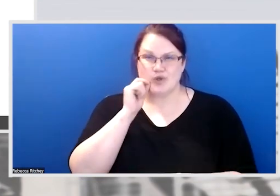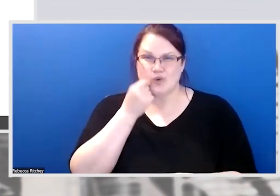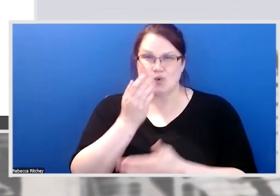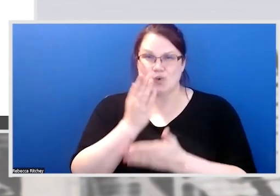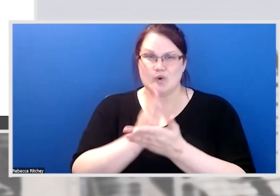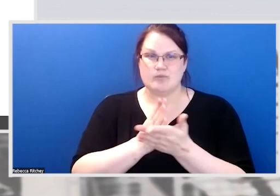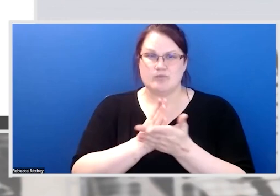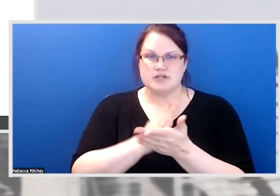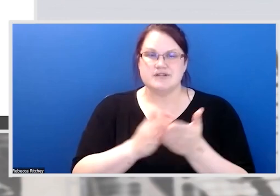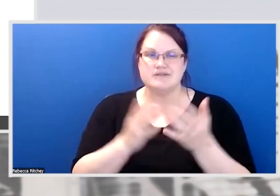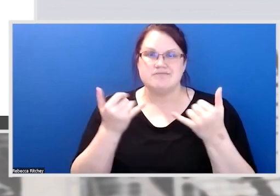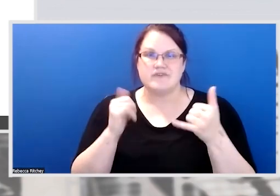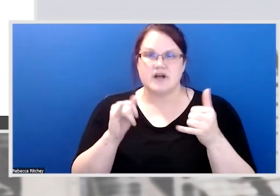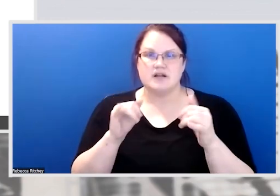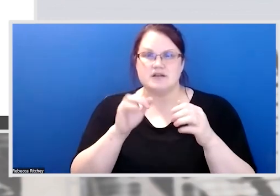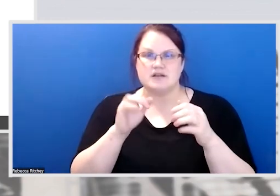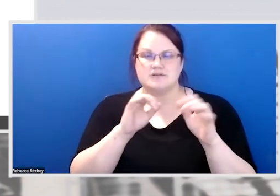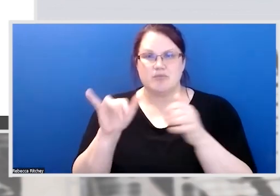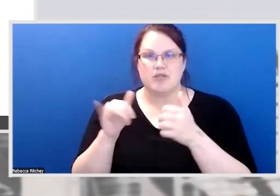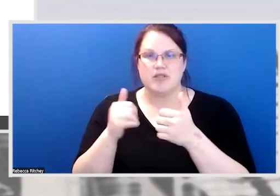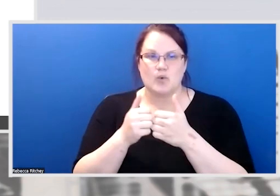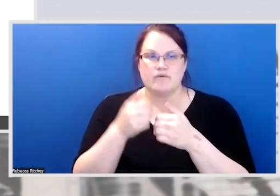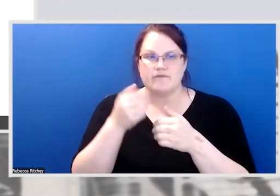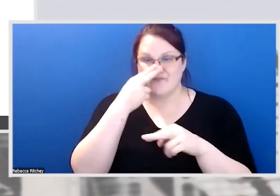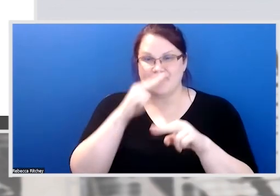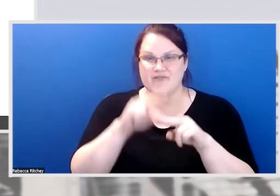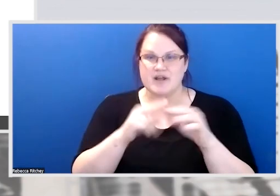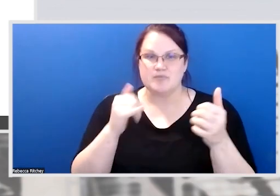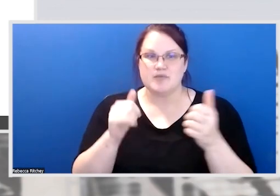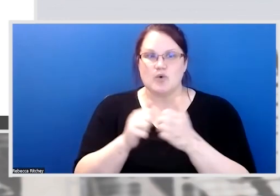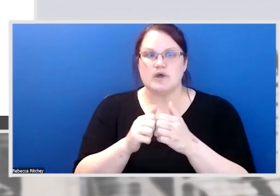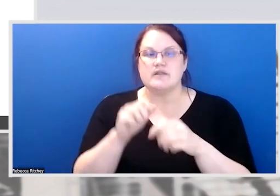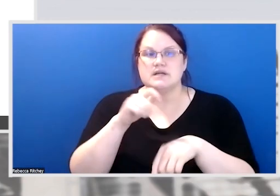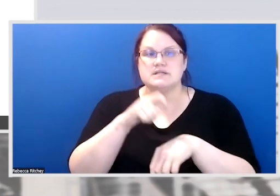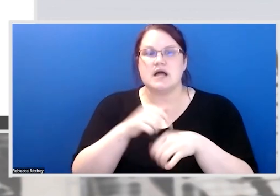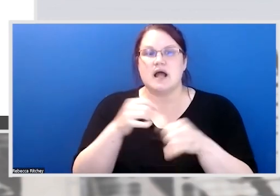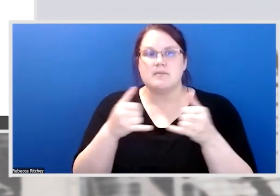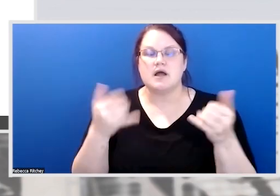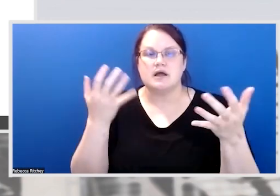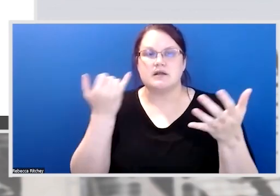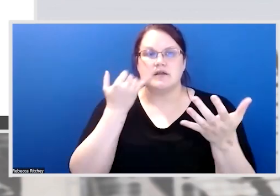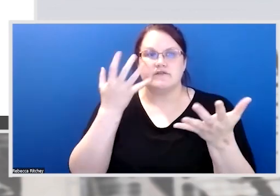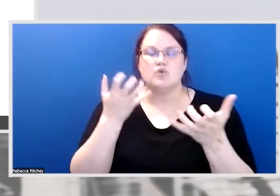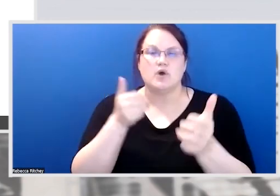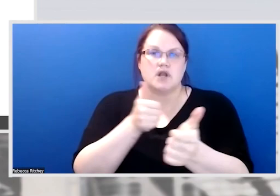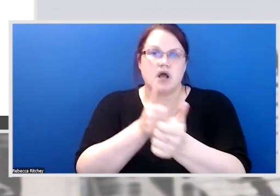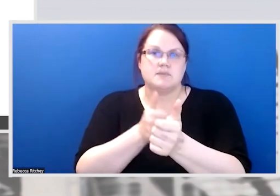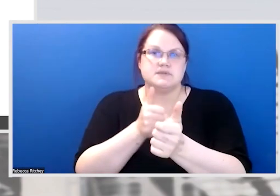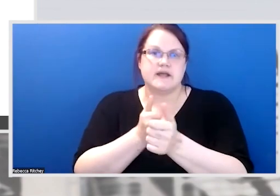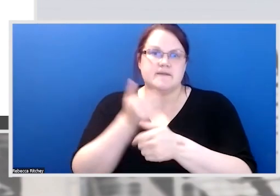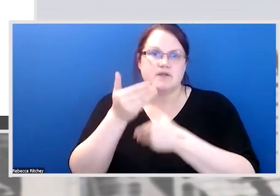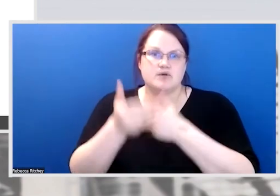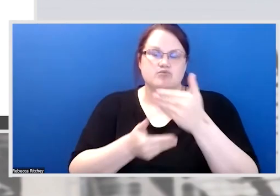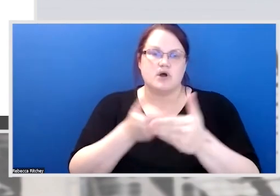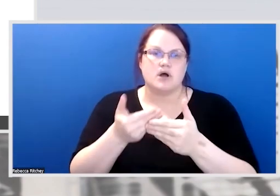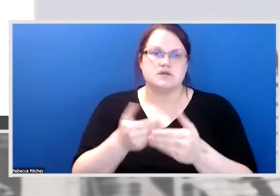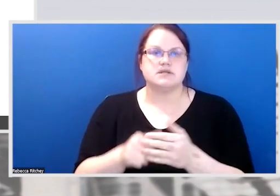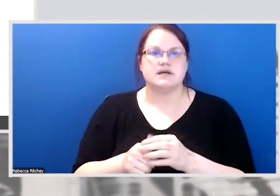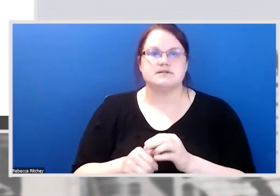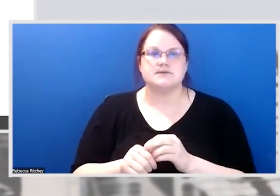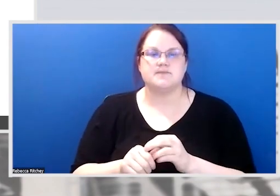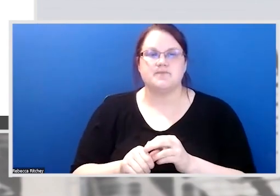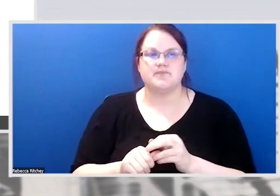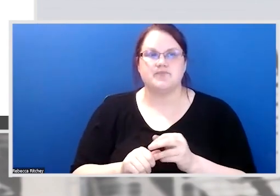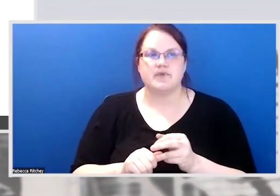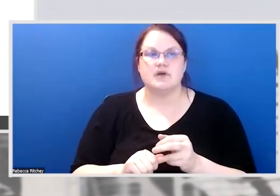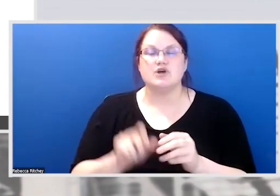fun to play with. We have our timeline in the bottom as well. So if you want to get an update on where we are in the process, that's a crucial place to do that. And then we